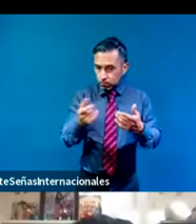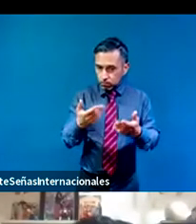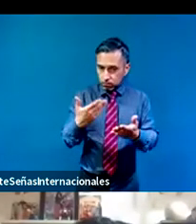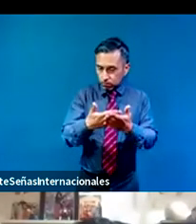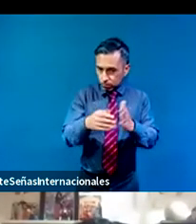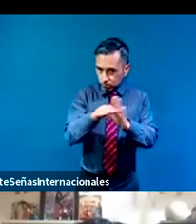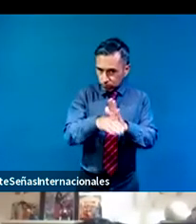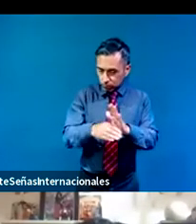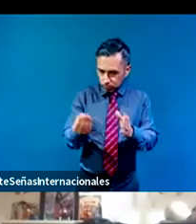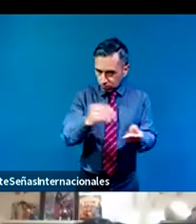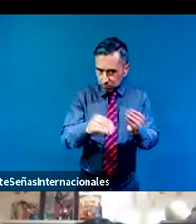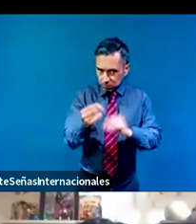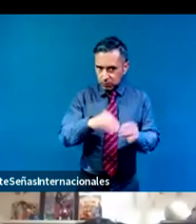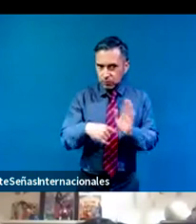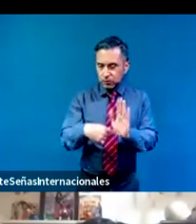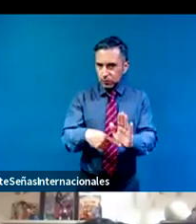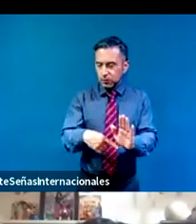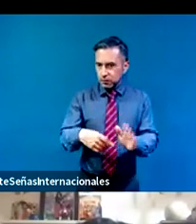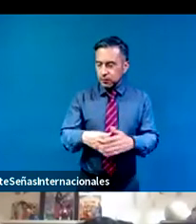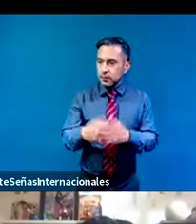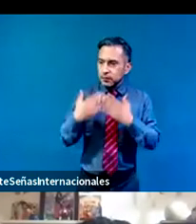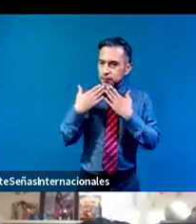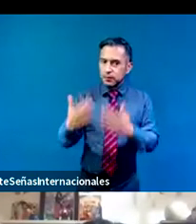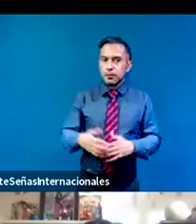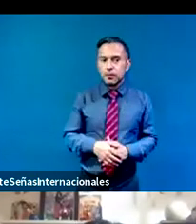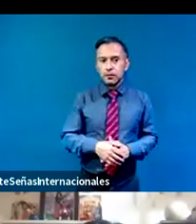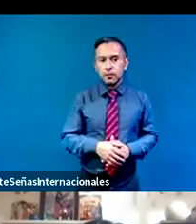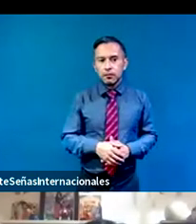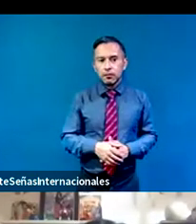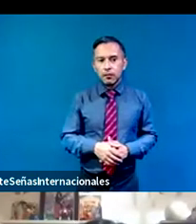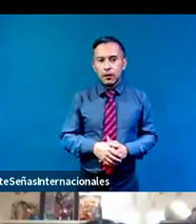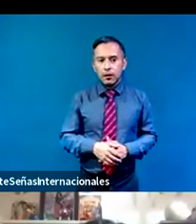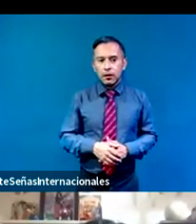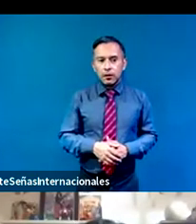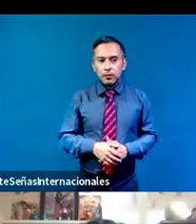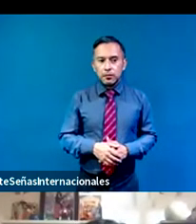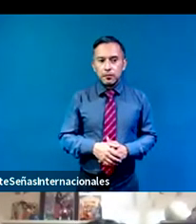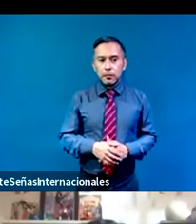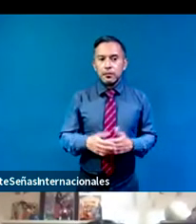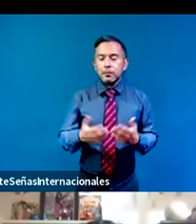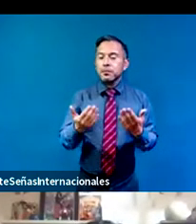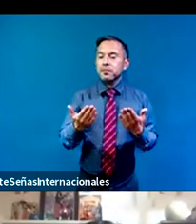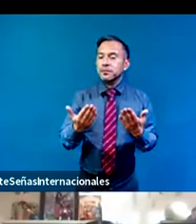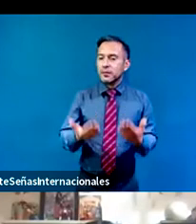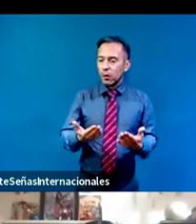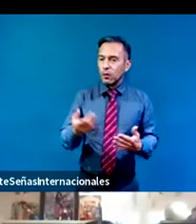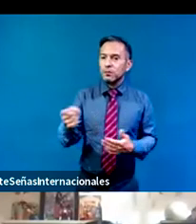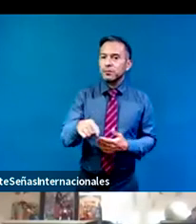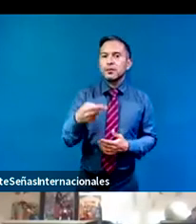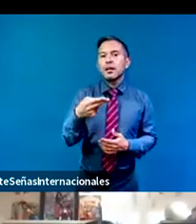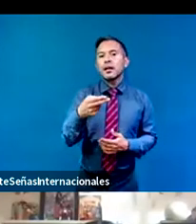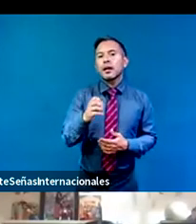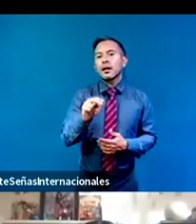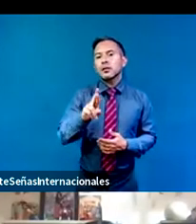Thanks so much, Ms. Kachambwa. And now I would like to invite Ms. Hendricks to respond to the